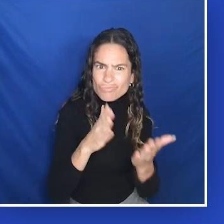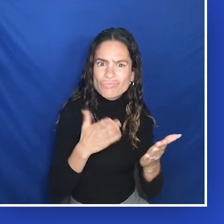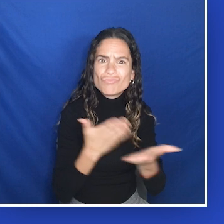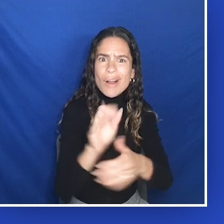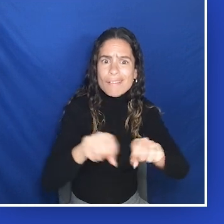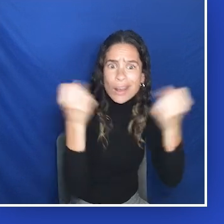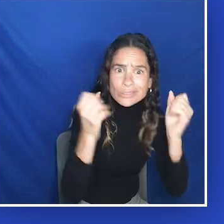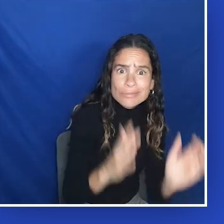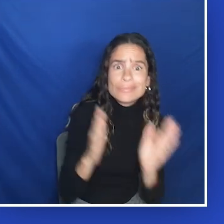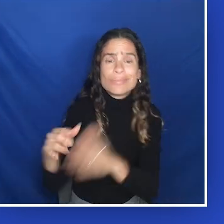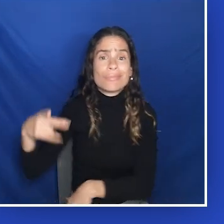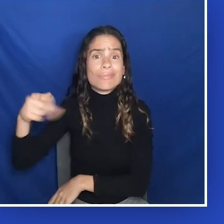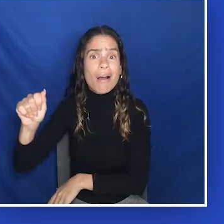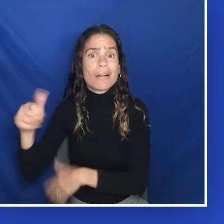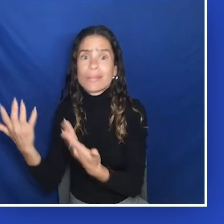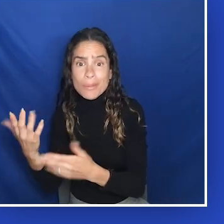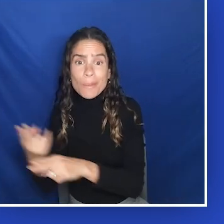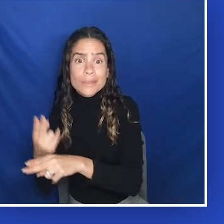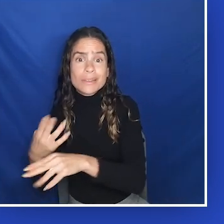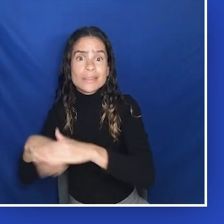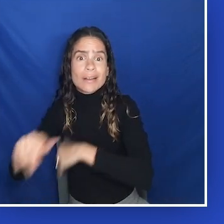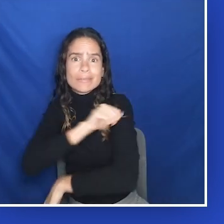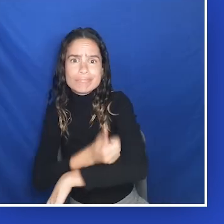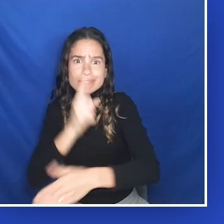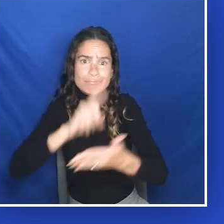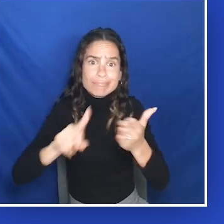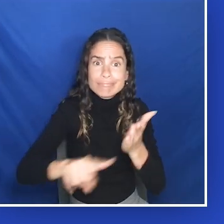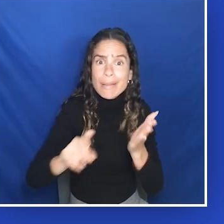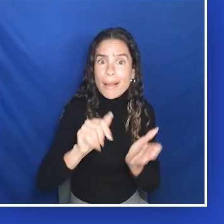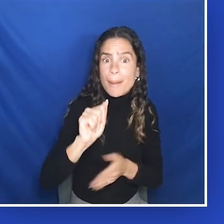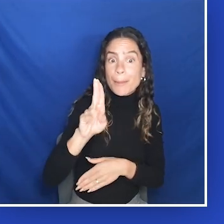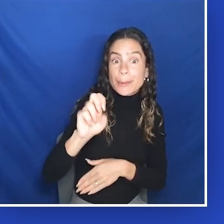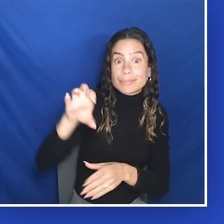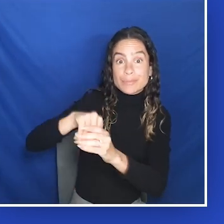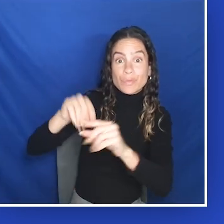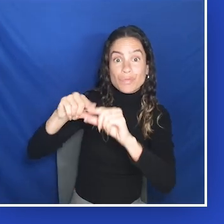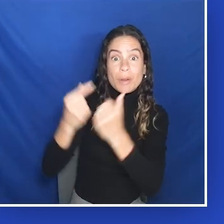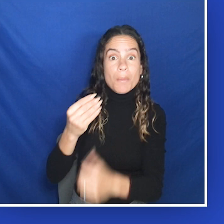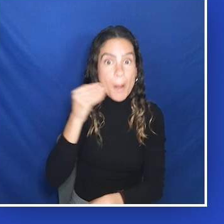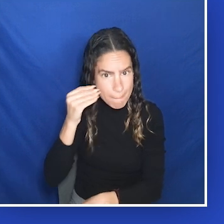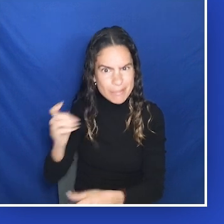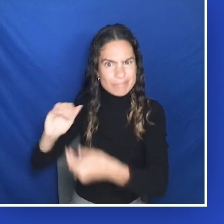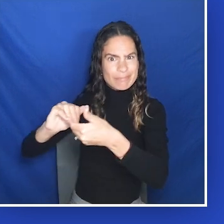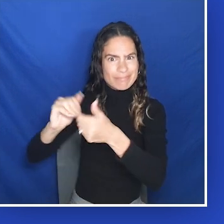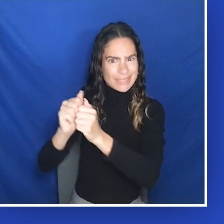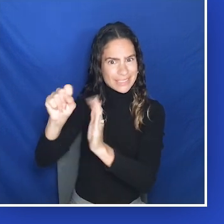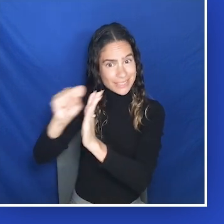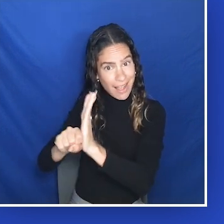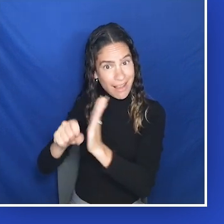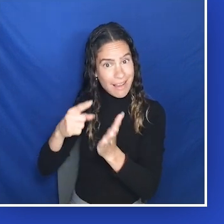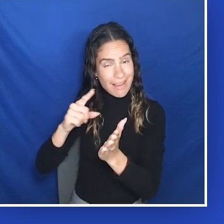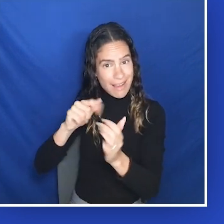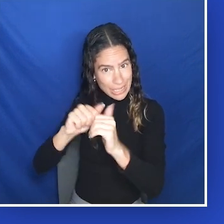document and address rights violations. Another P&A used their access authority to investigate abuse at group homes and worked with a